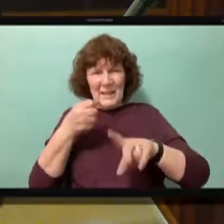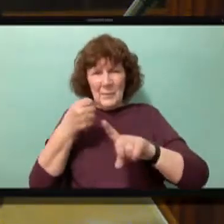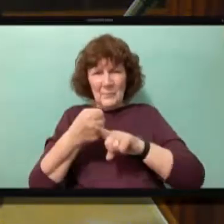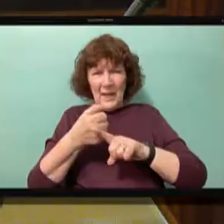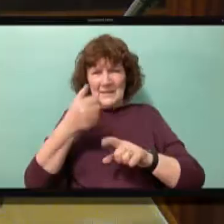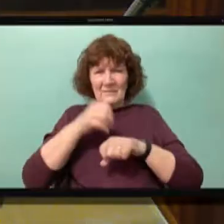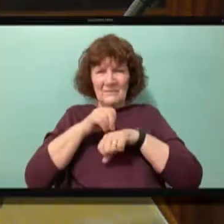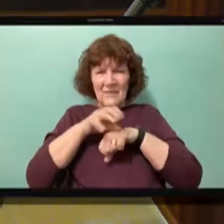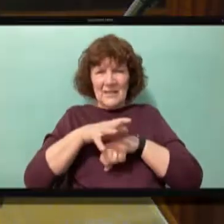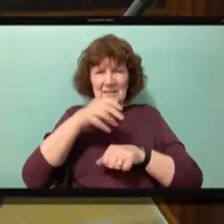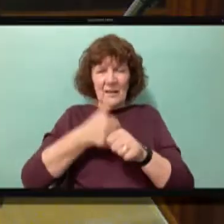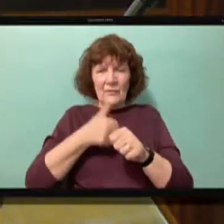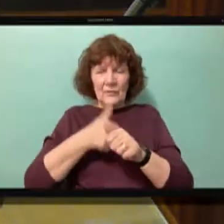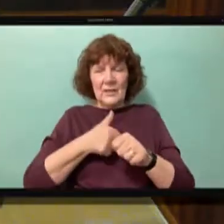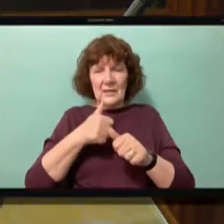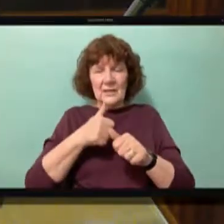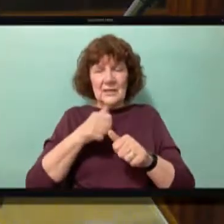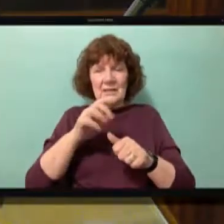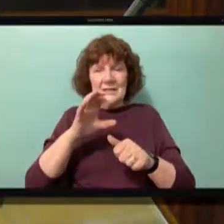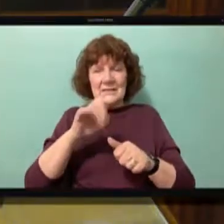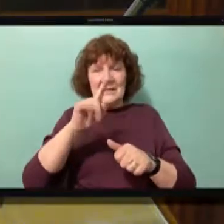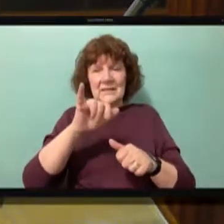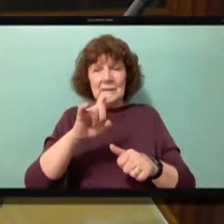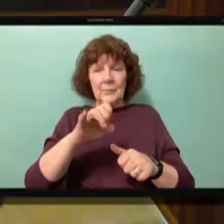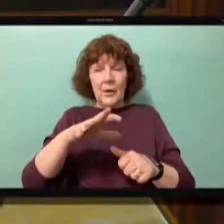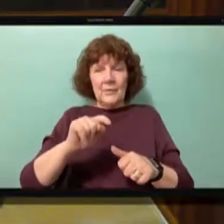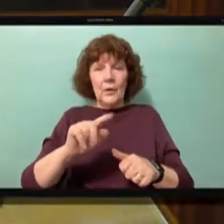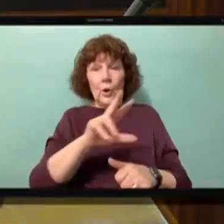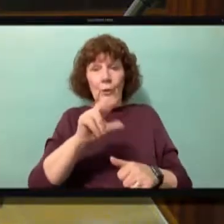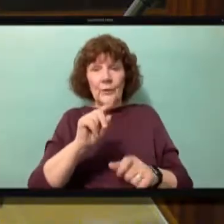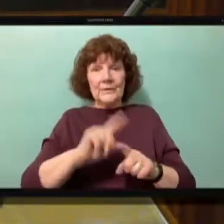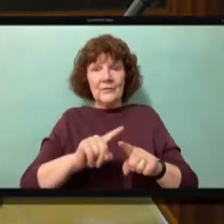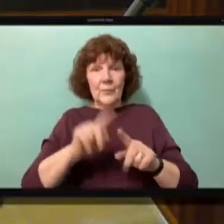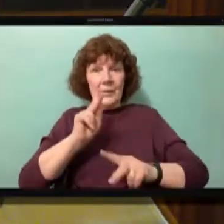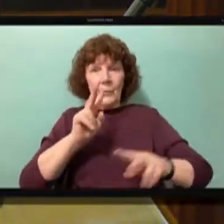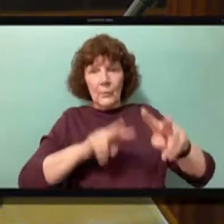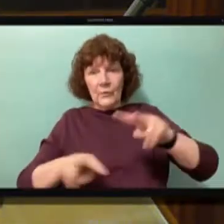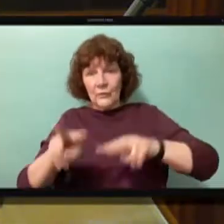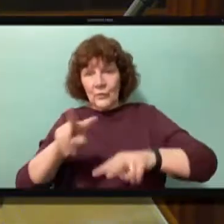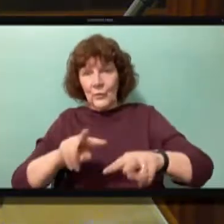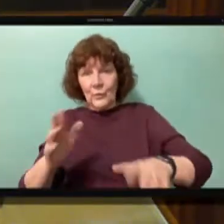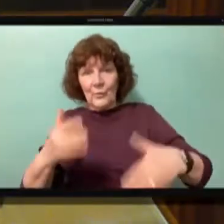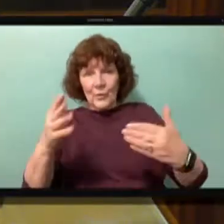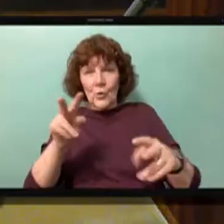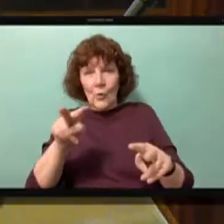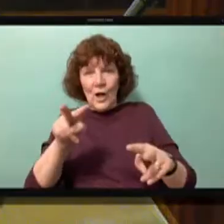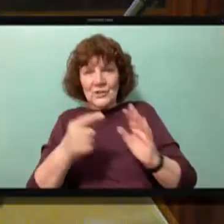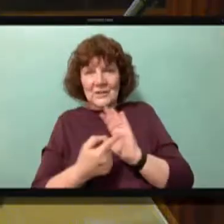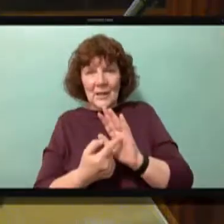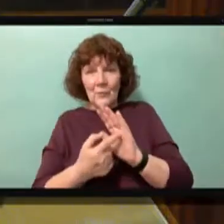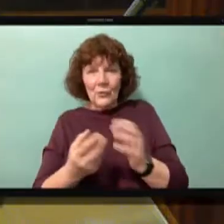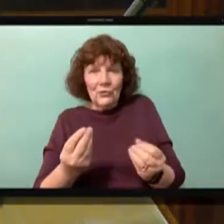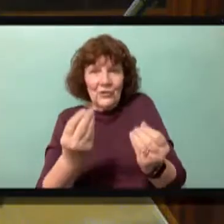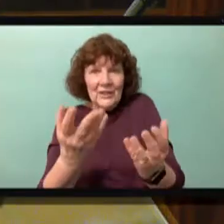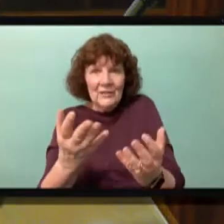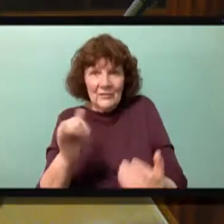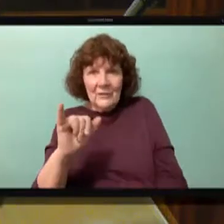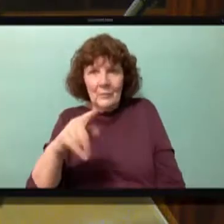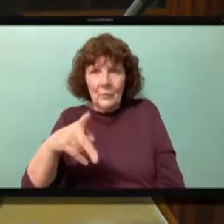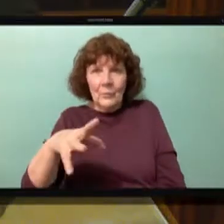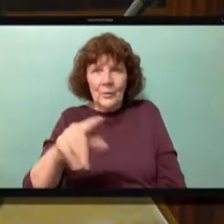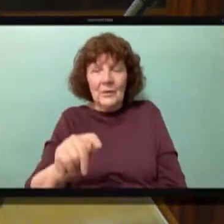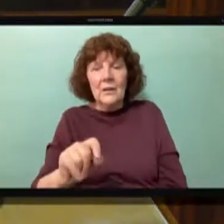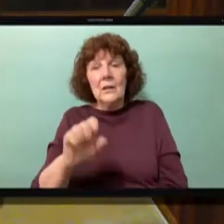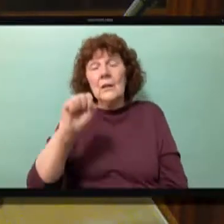So, there's 30 people reviewing these proposals, watching the demos, giving their input. If